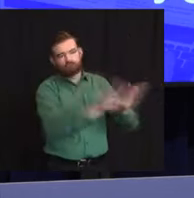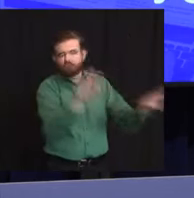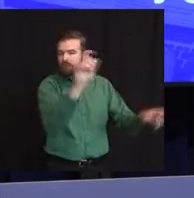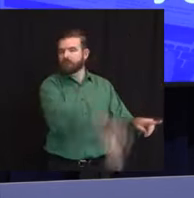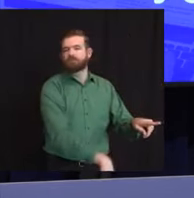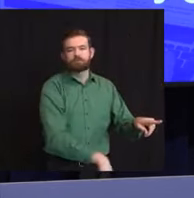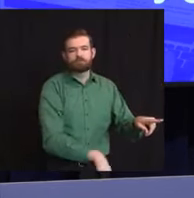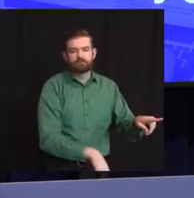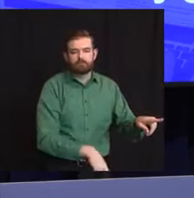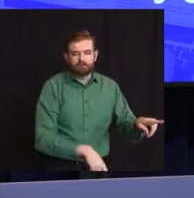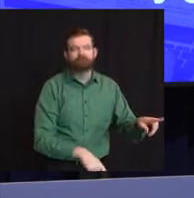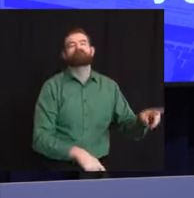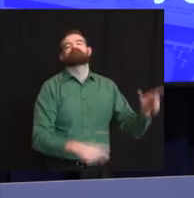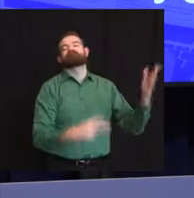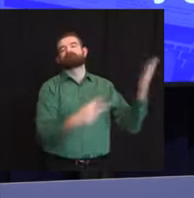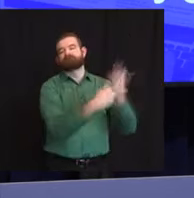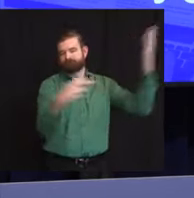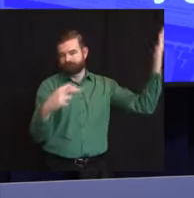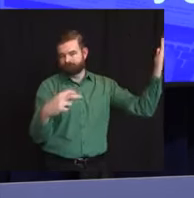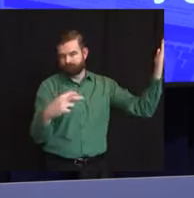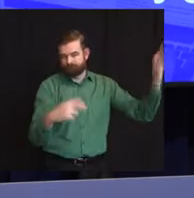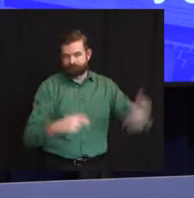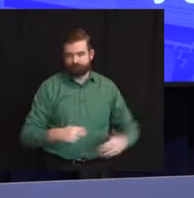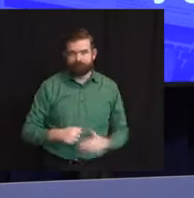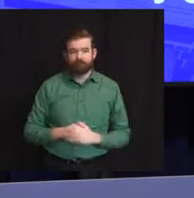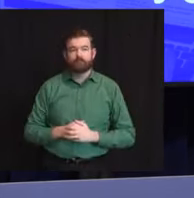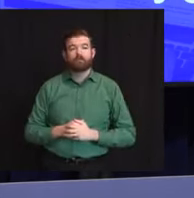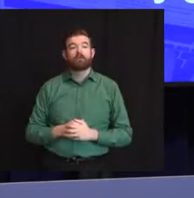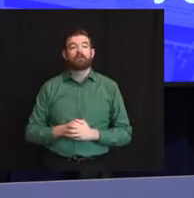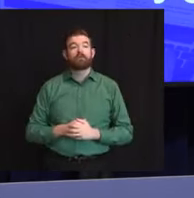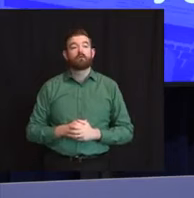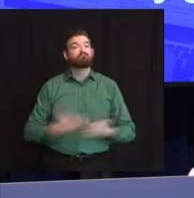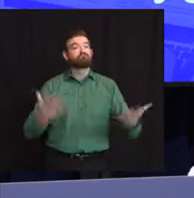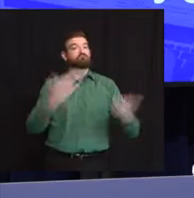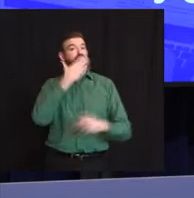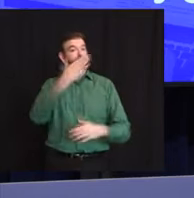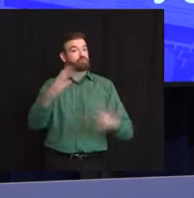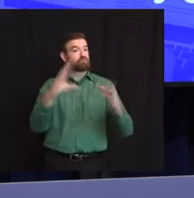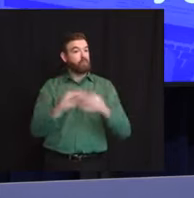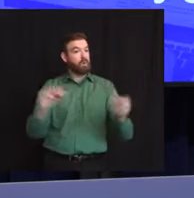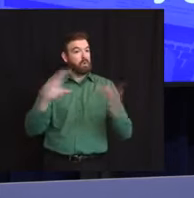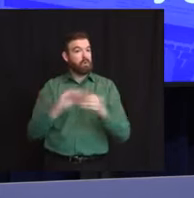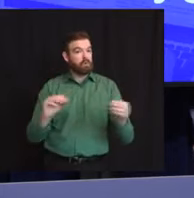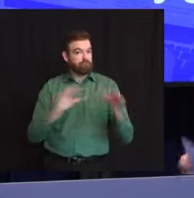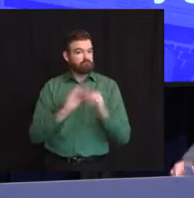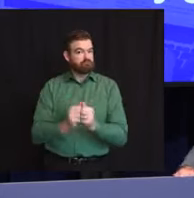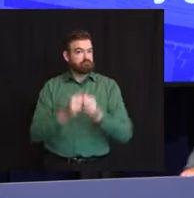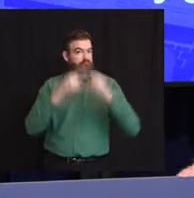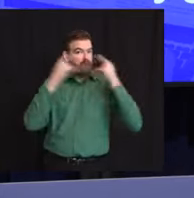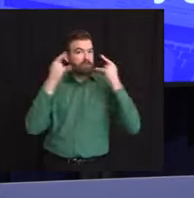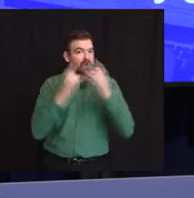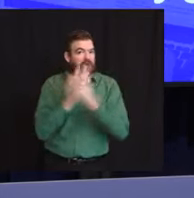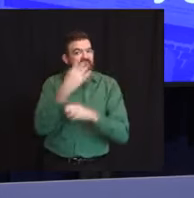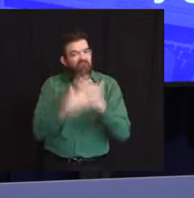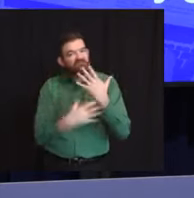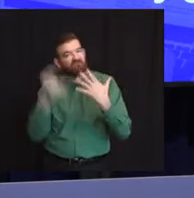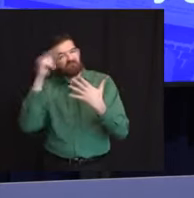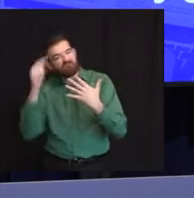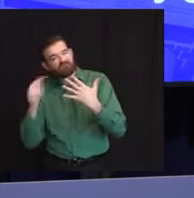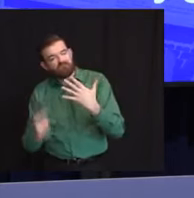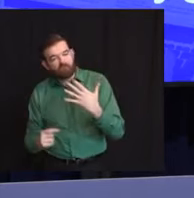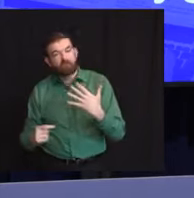just a good story that I think with regard to equipment, Governor, and ventilators. This morning